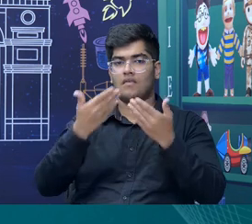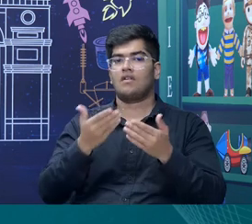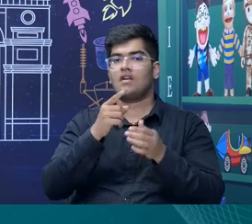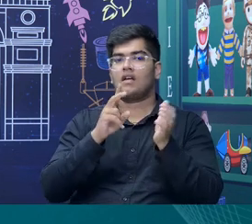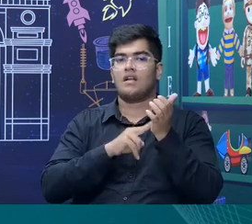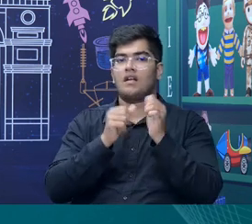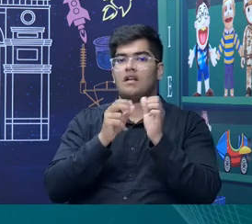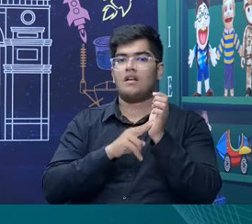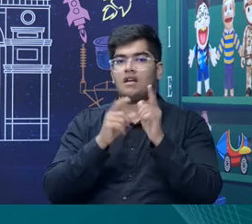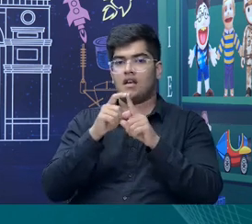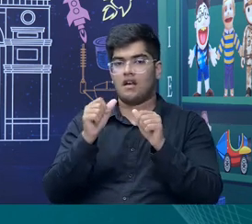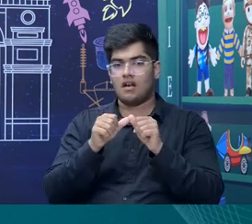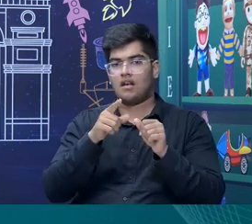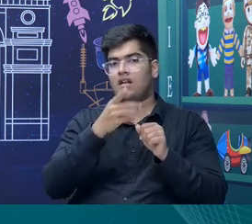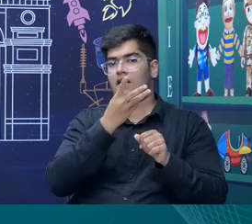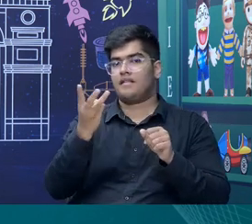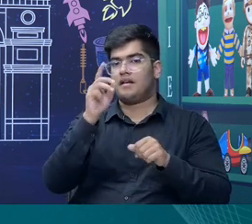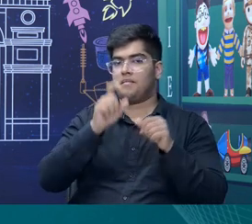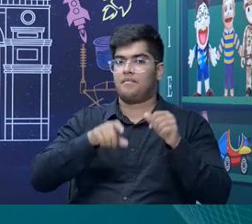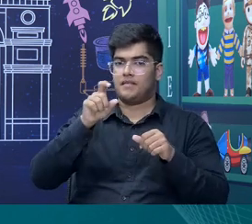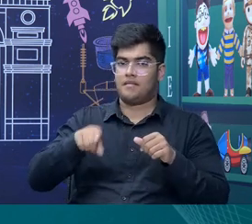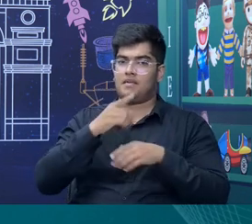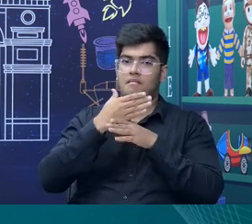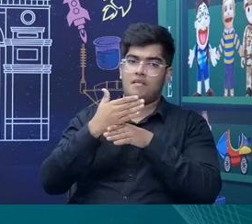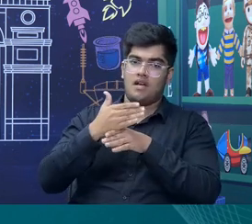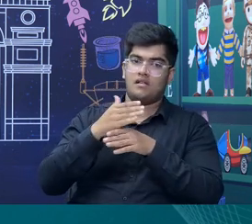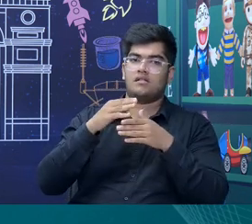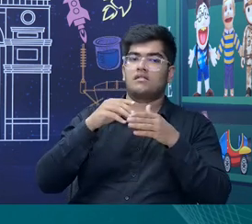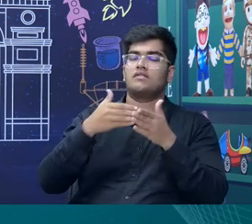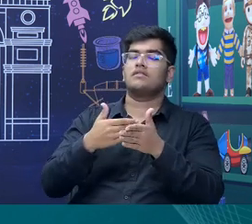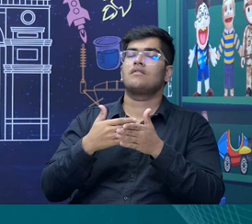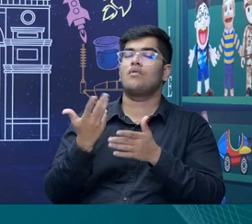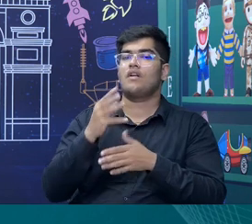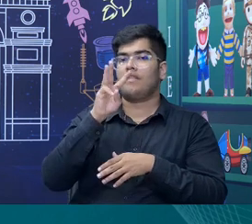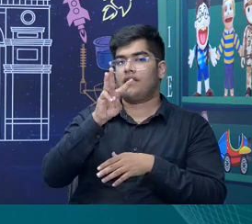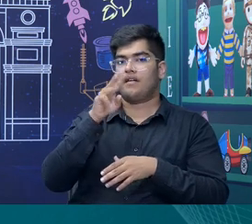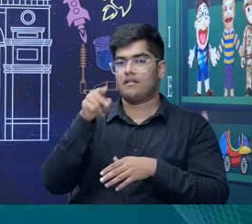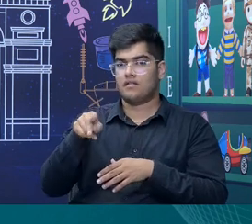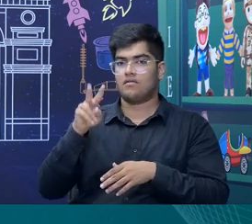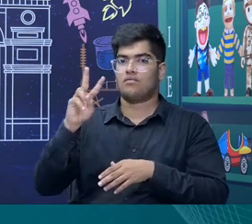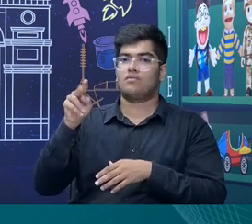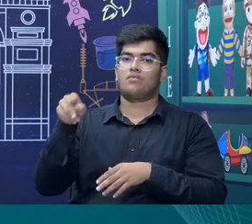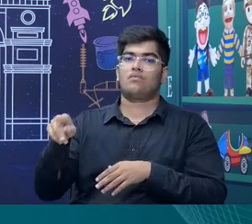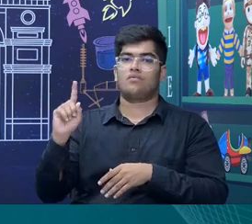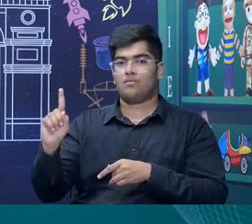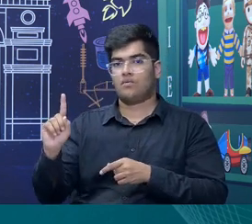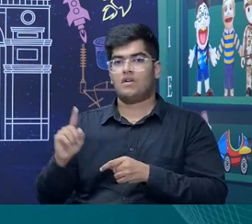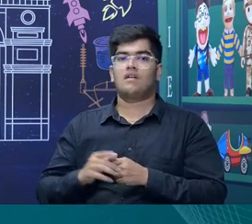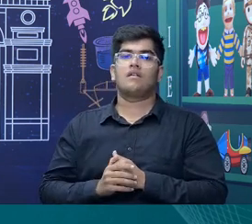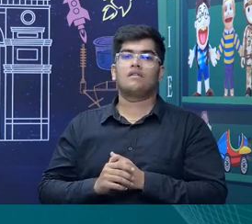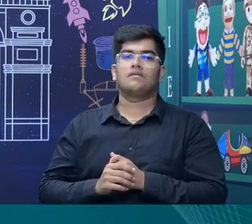Nanda mukund and Madan are partner sharing profits in the ratio of 3 is to 2 is to 1